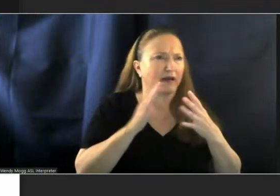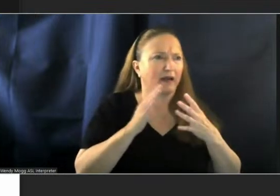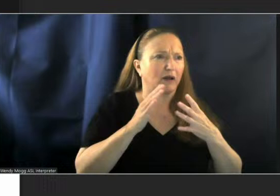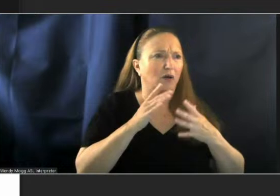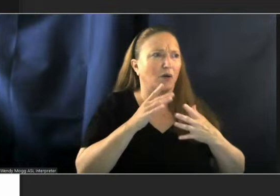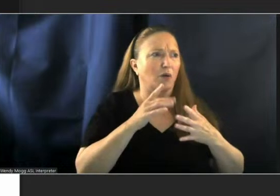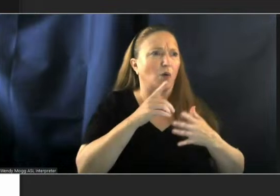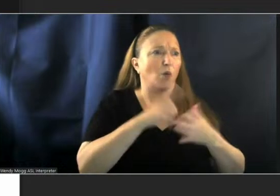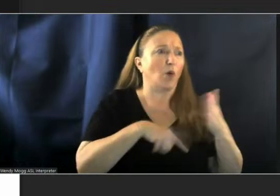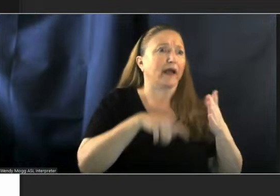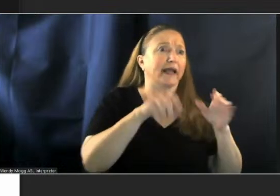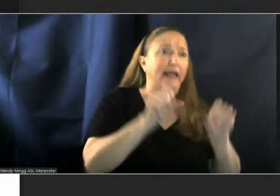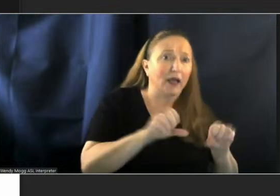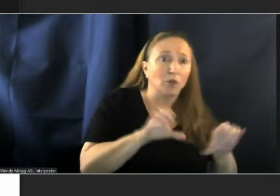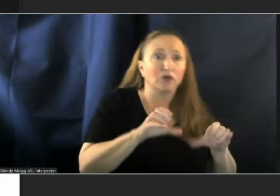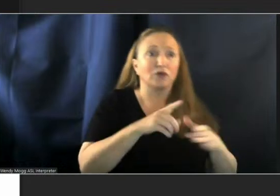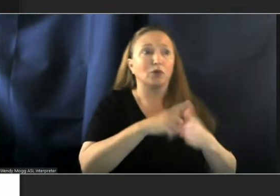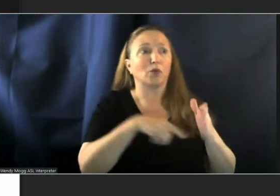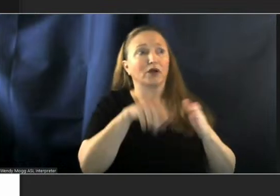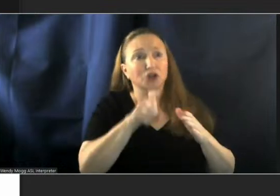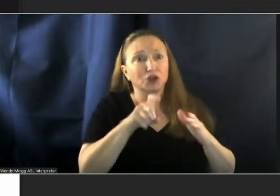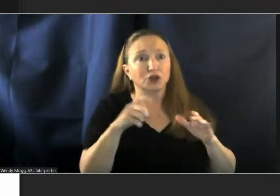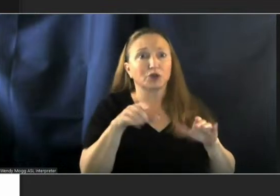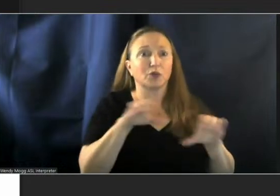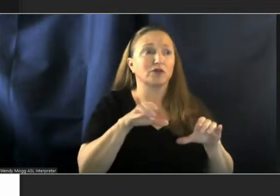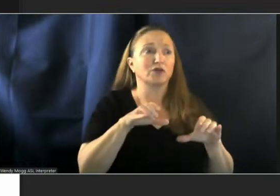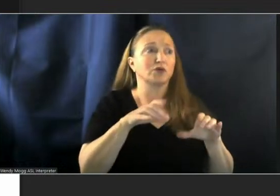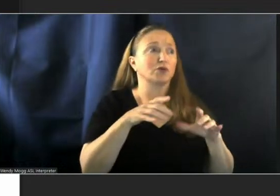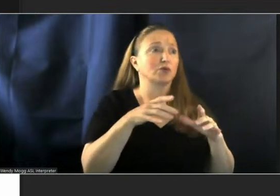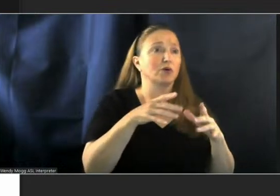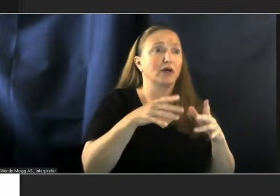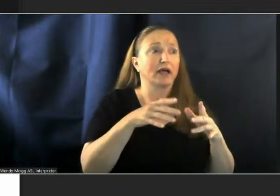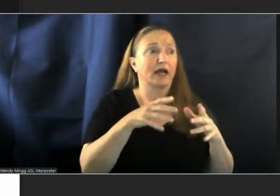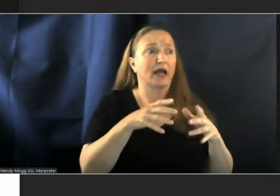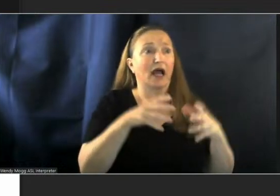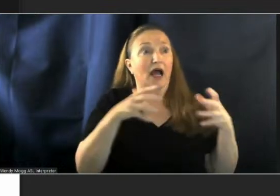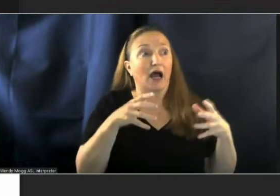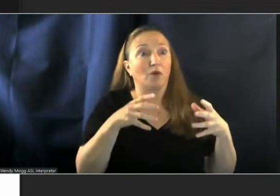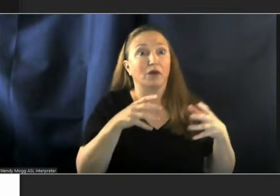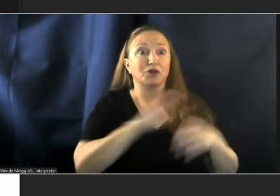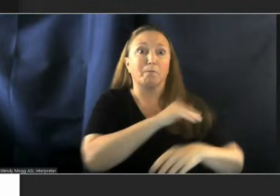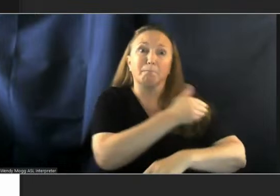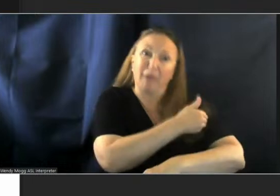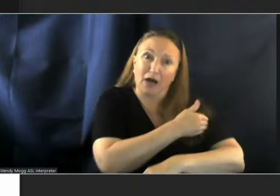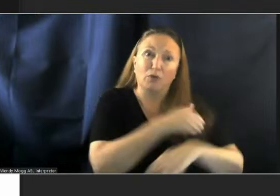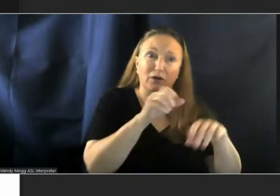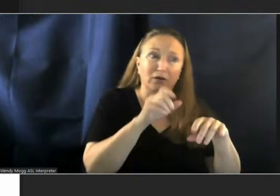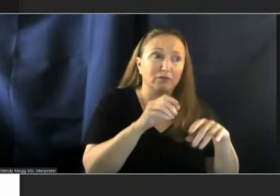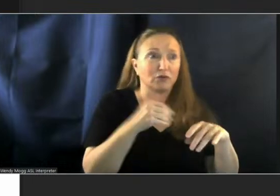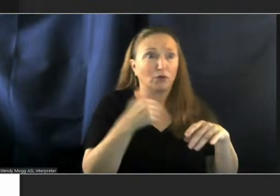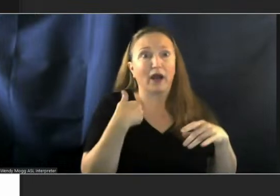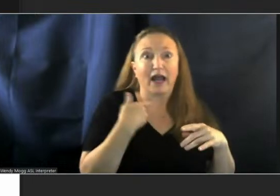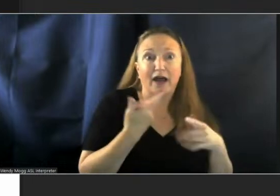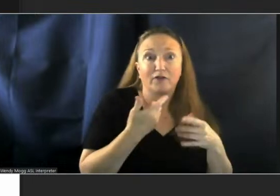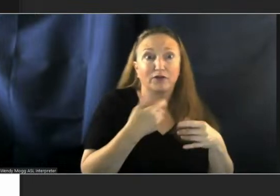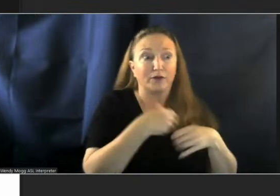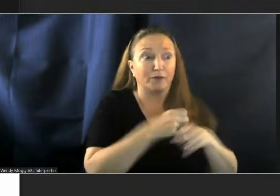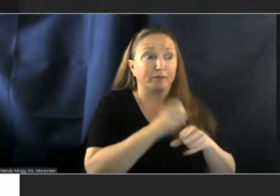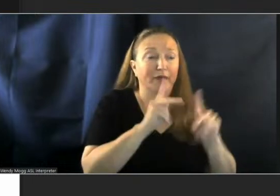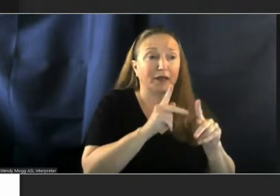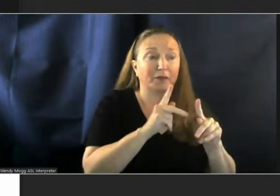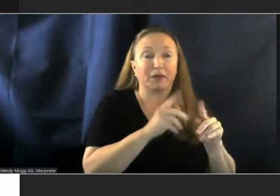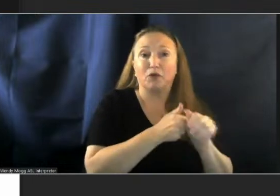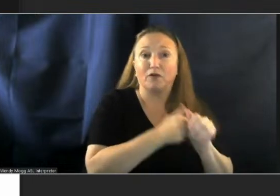as individuals? And this is the guidance for them. They actually have a lot of power as an individual business owner. For example,